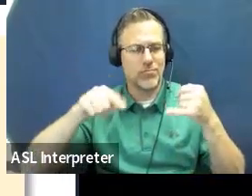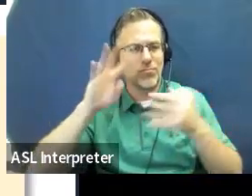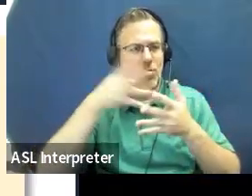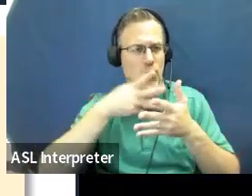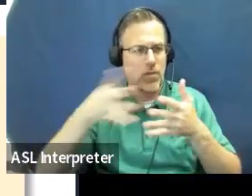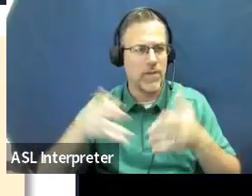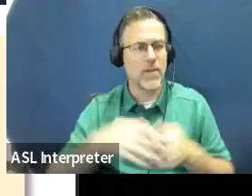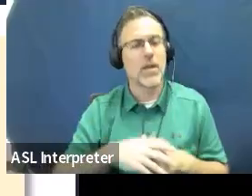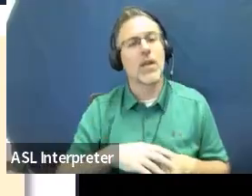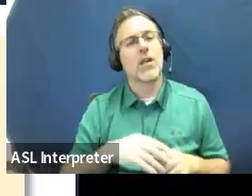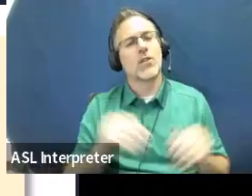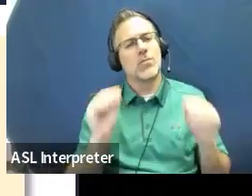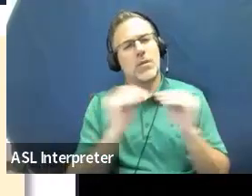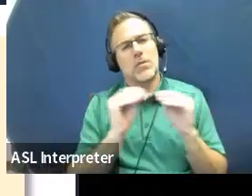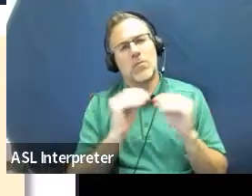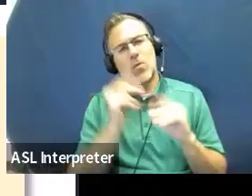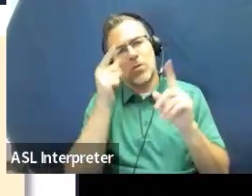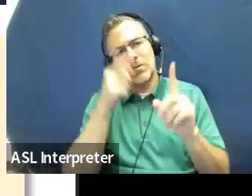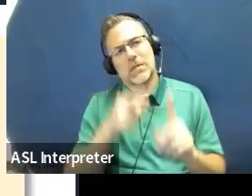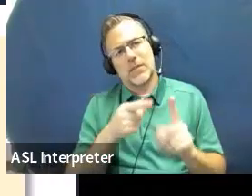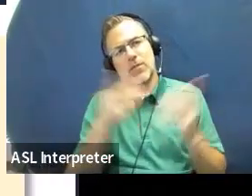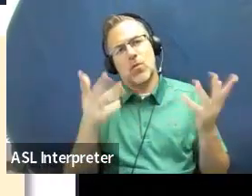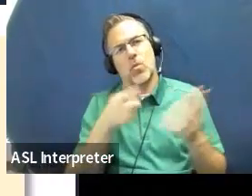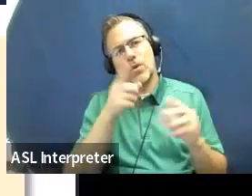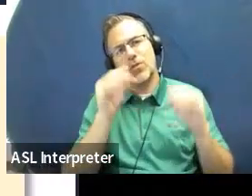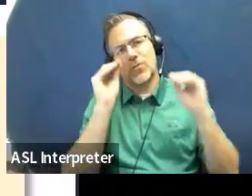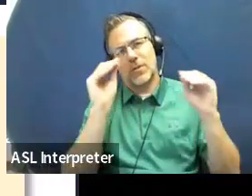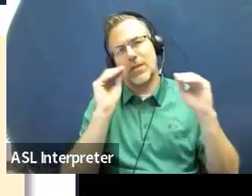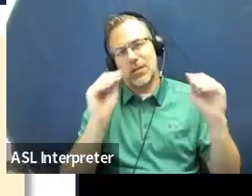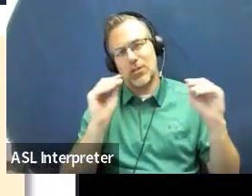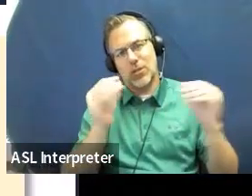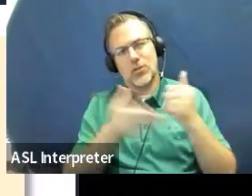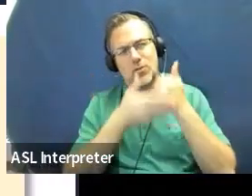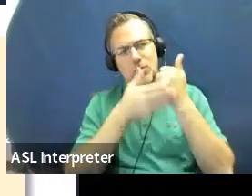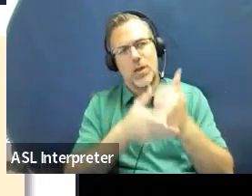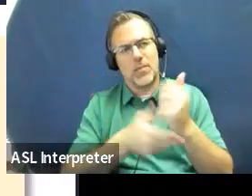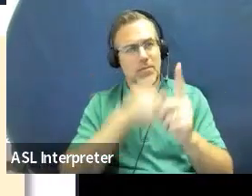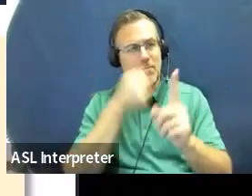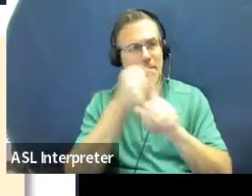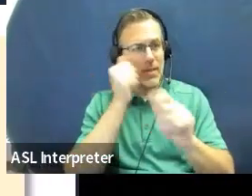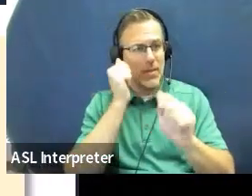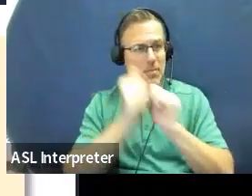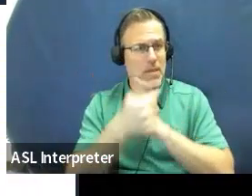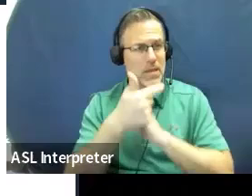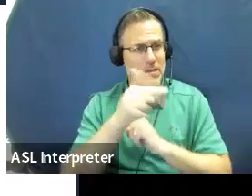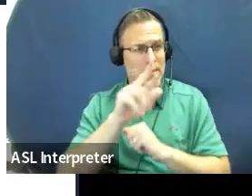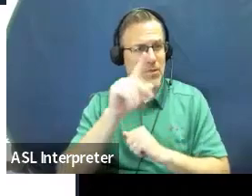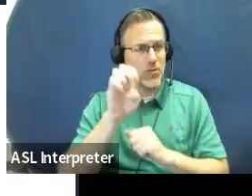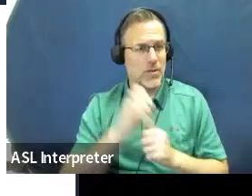about what you're teaching at the time to help them get to that passing grade.